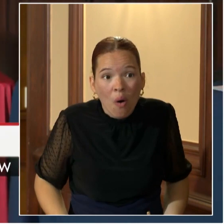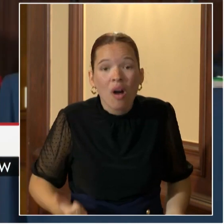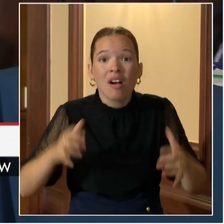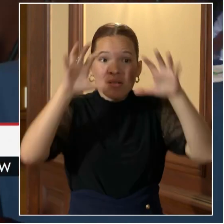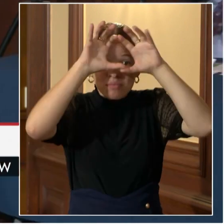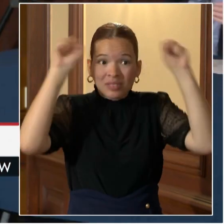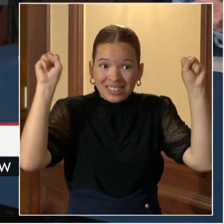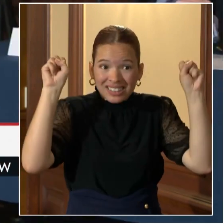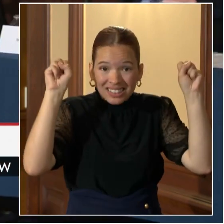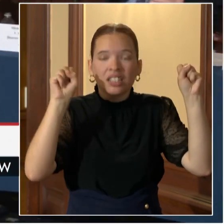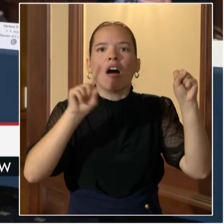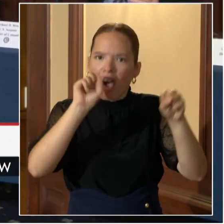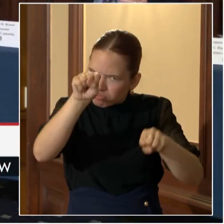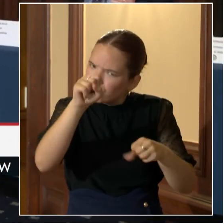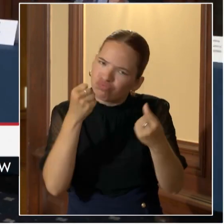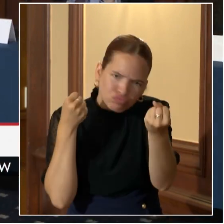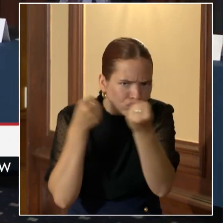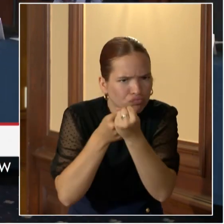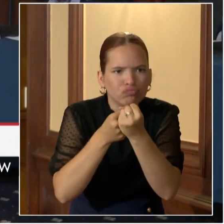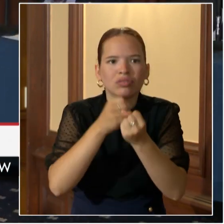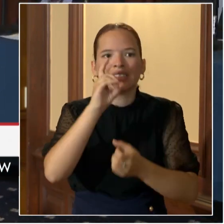support of D.C. statehood.